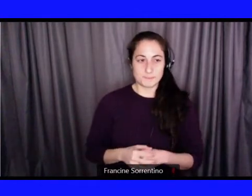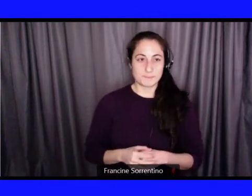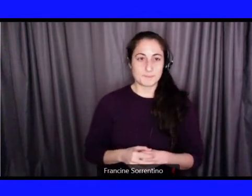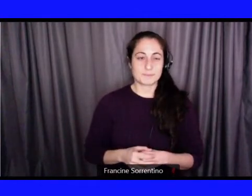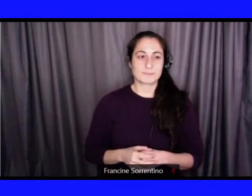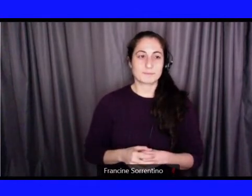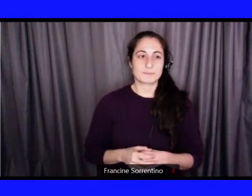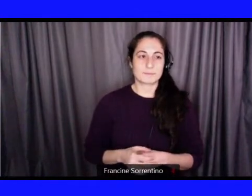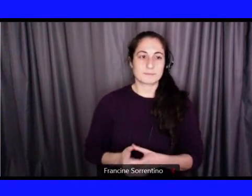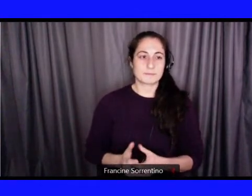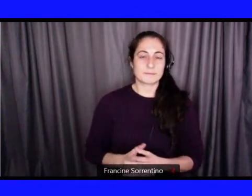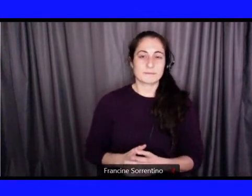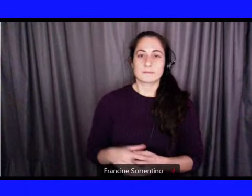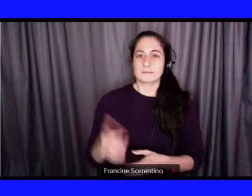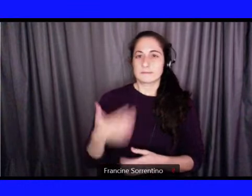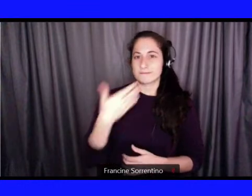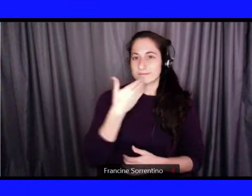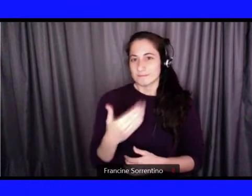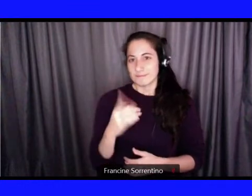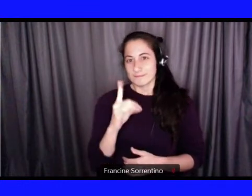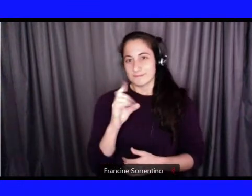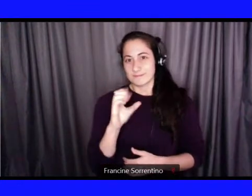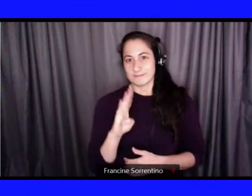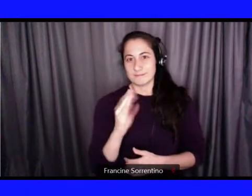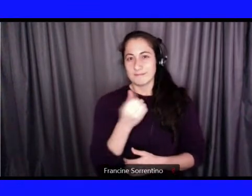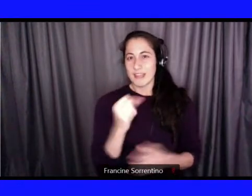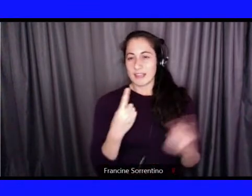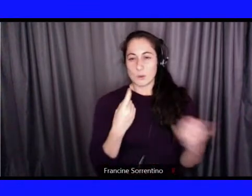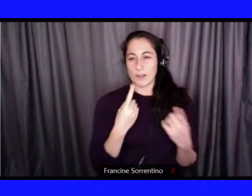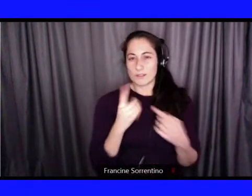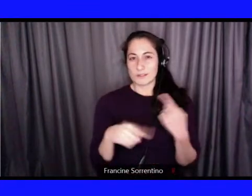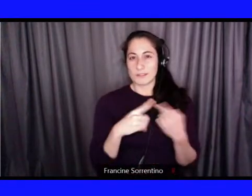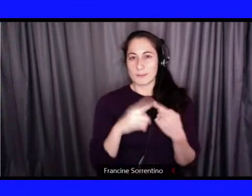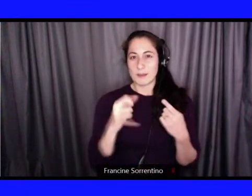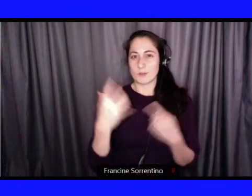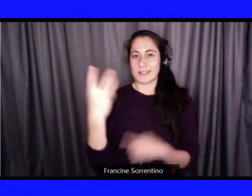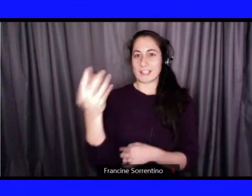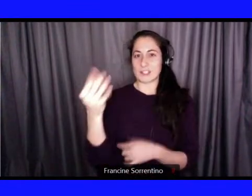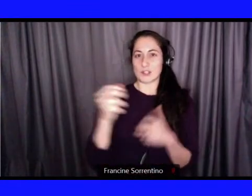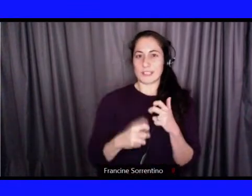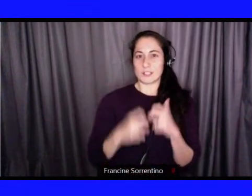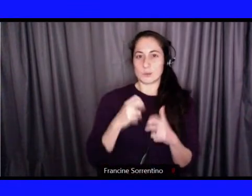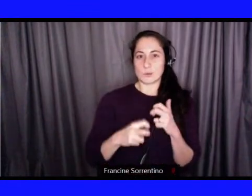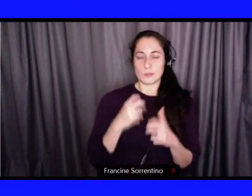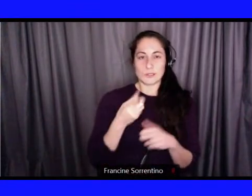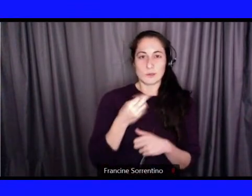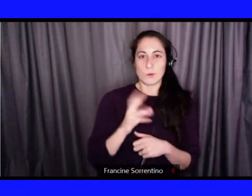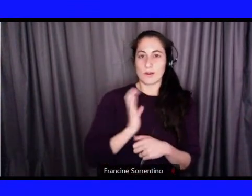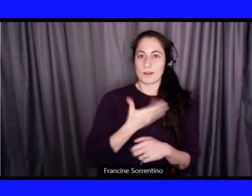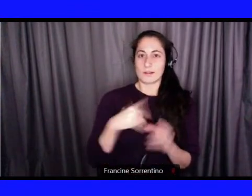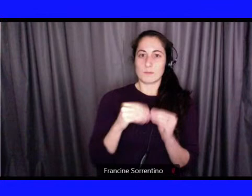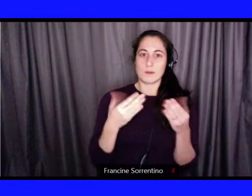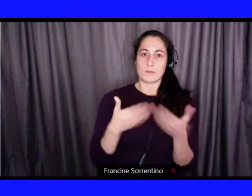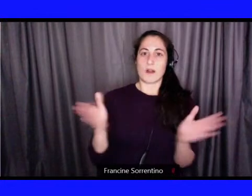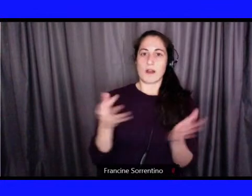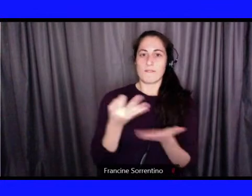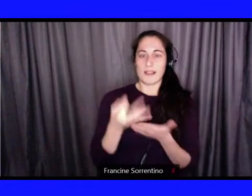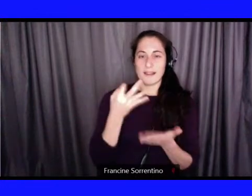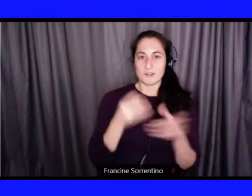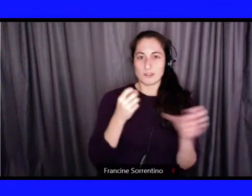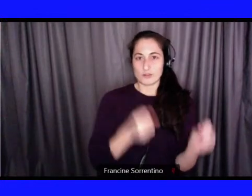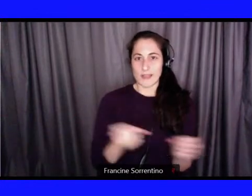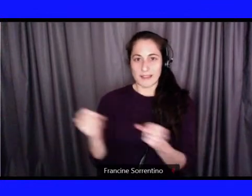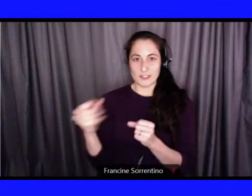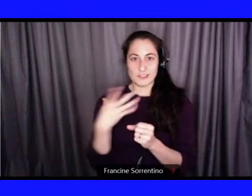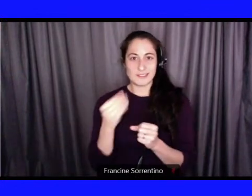I think it's going to be an interesting budgeting cycle, both on the state and the federal and the city level, as the